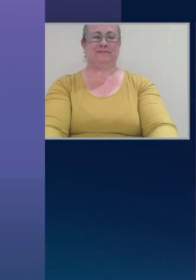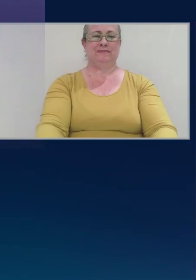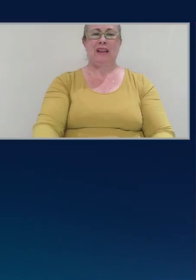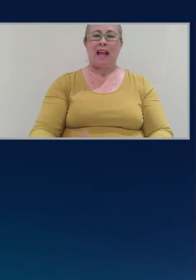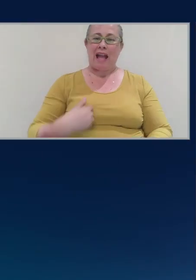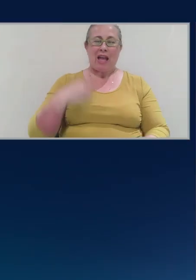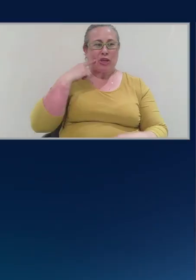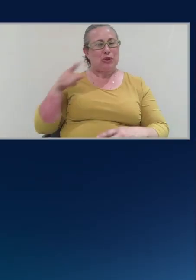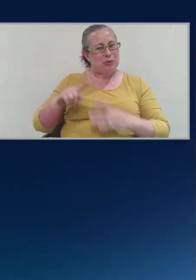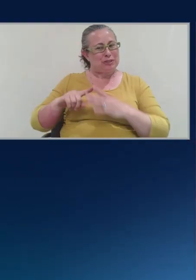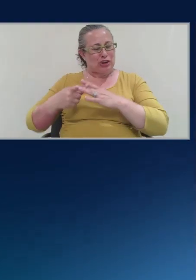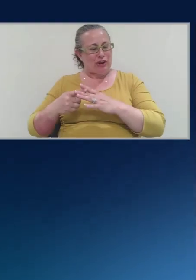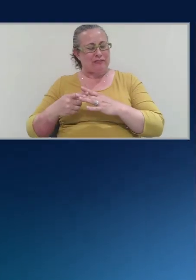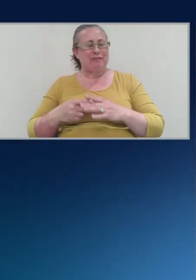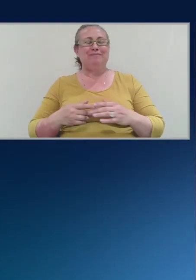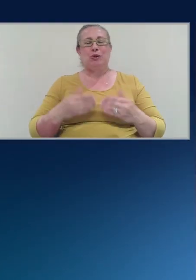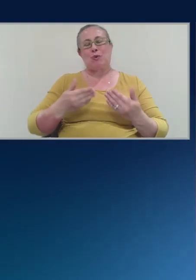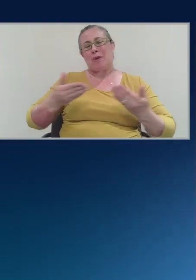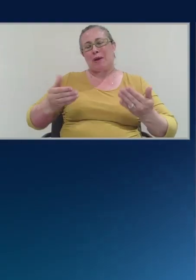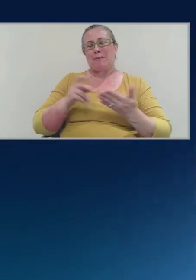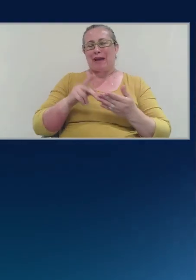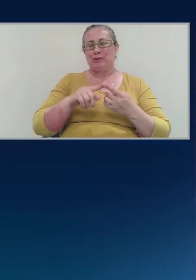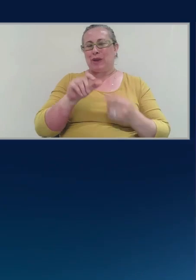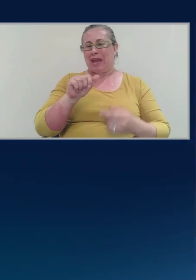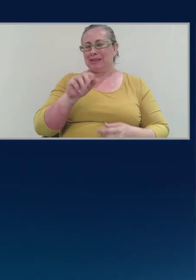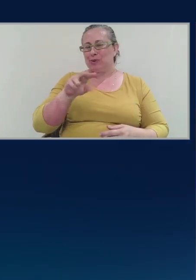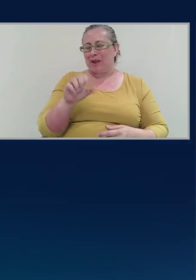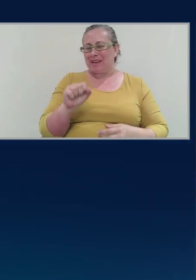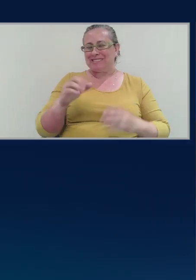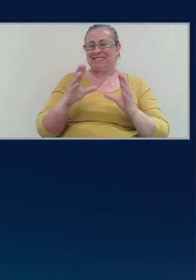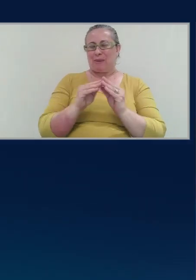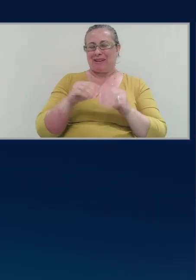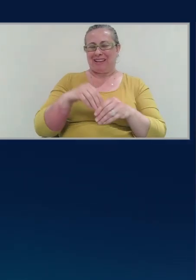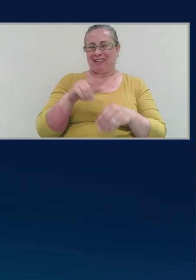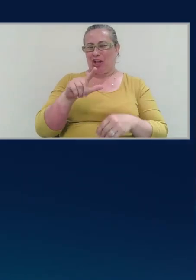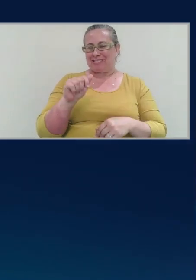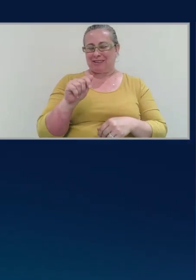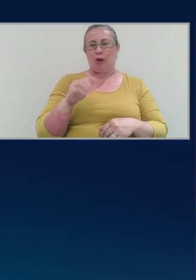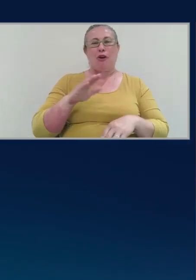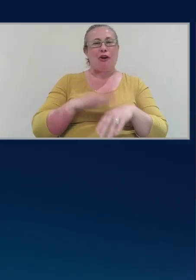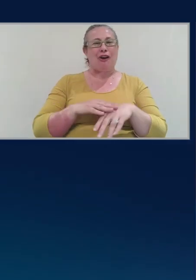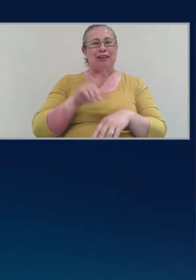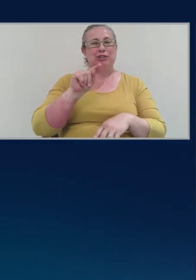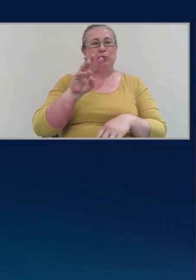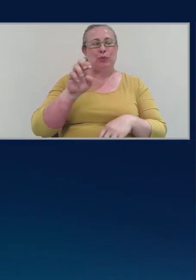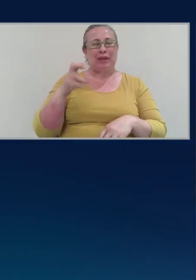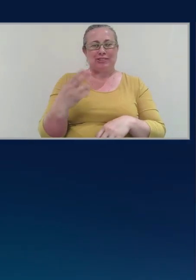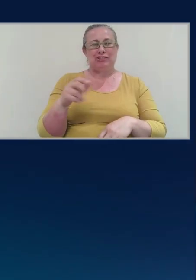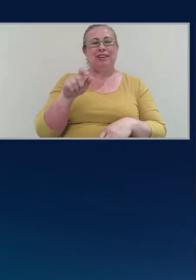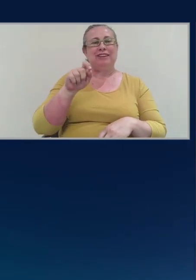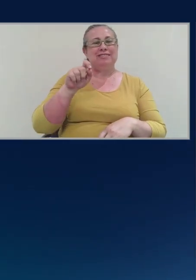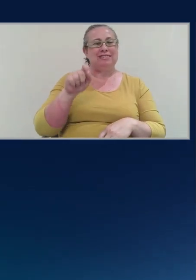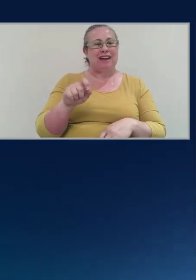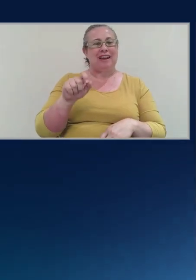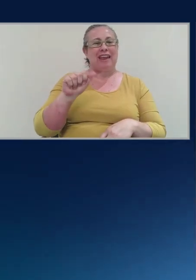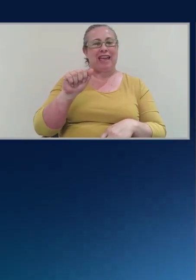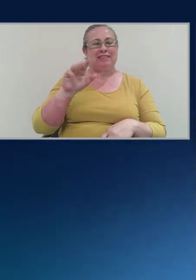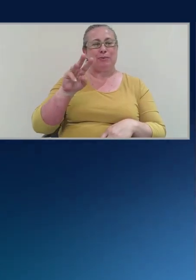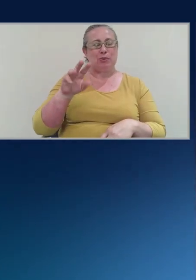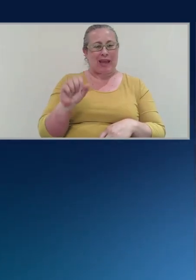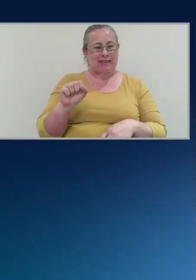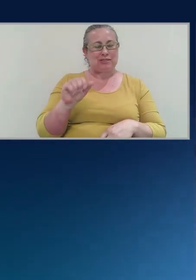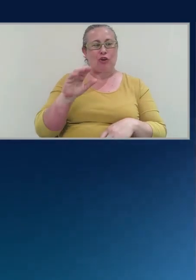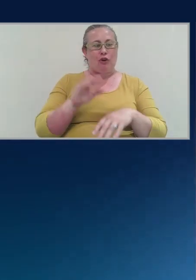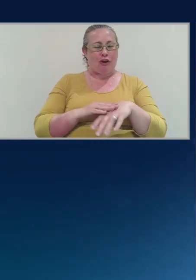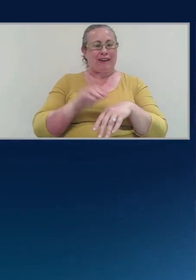Hey, what's going on, everyone? Welcome back to the AWS Summit in Los Angeles. We are on twitch.tv/AWS OnAir and also on YouTube. But we are